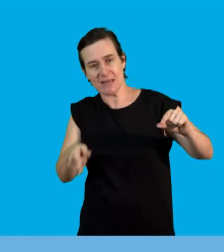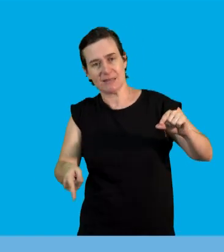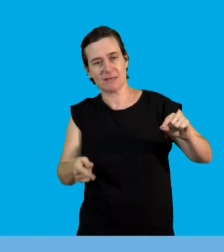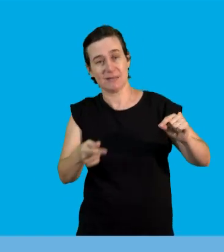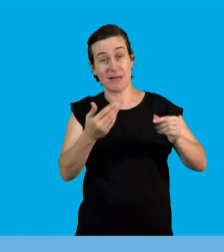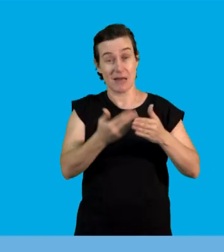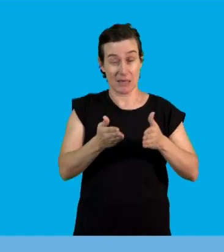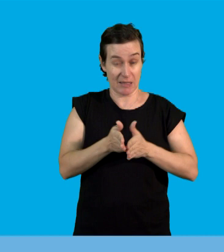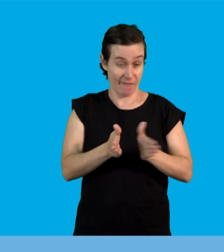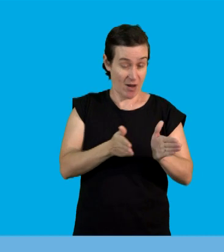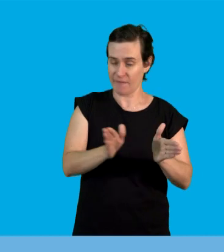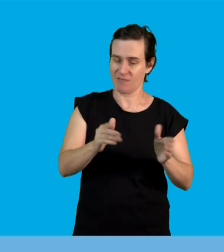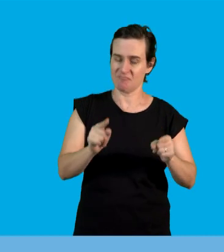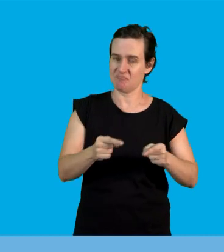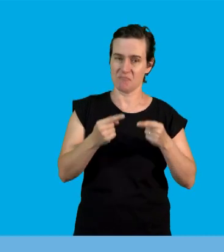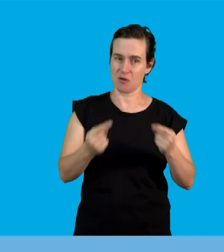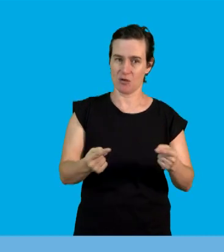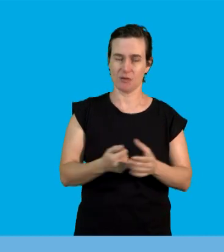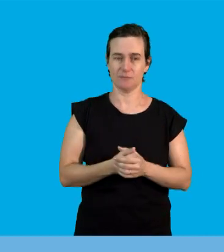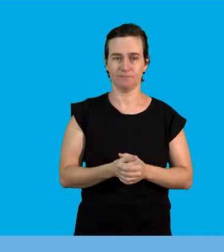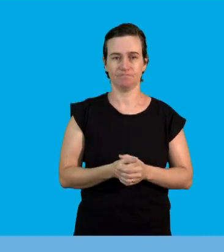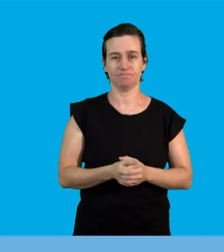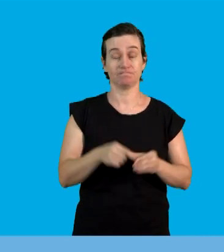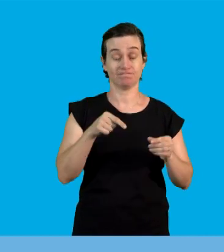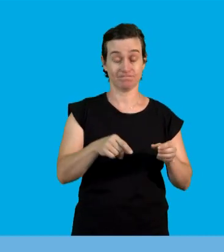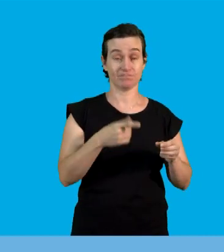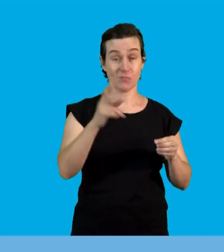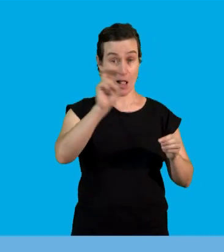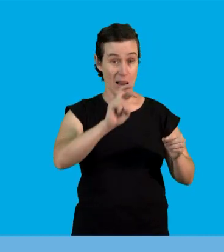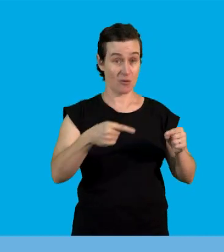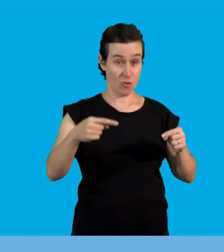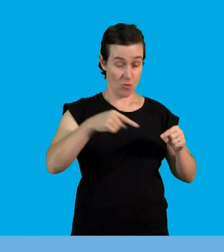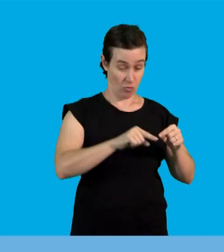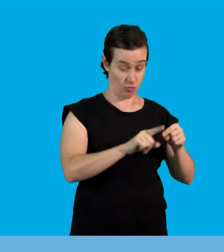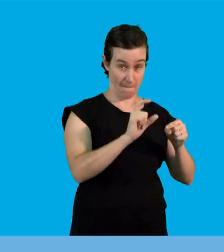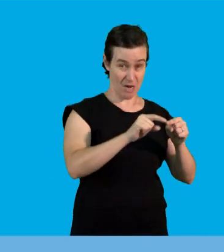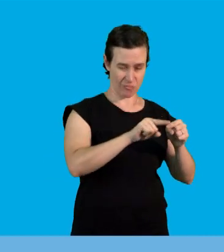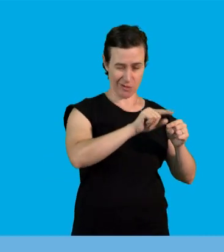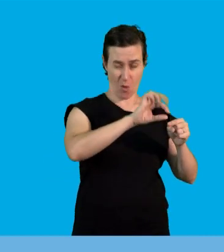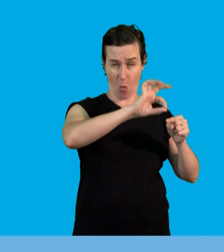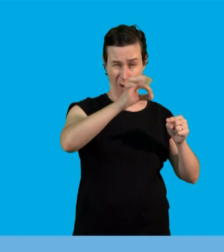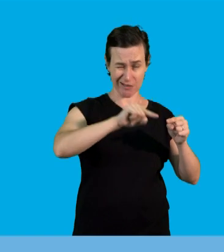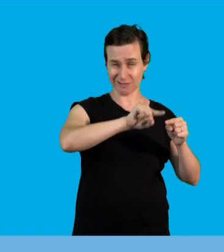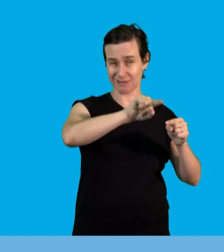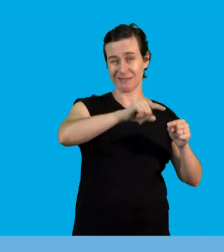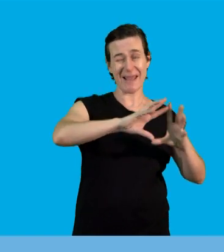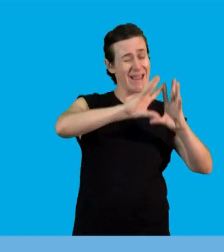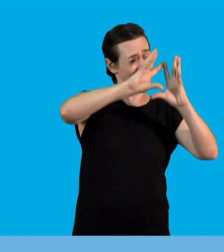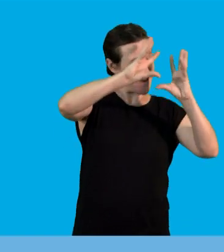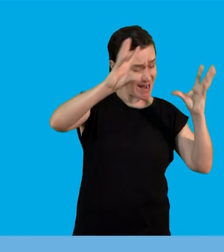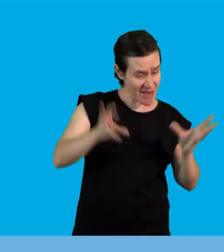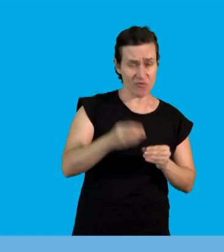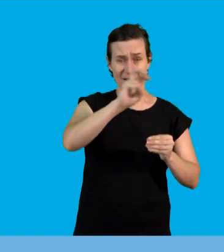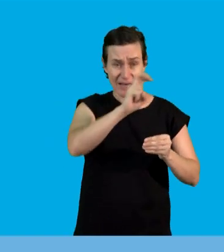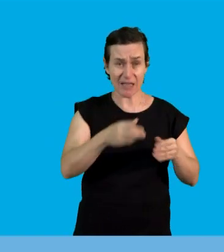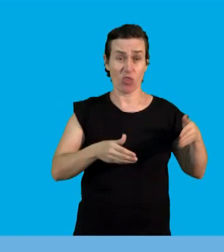one after the other. As you can see, if your current was to leave the battery, going through the wires, all of that current will be passing through